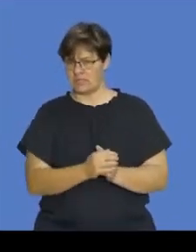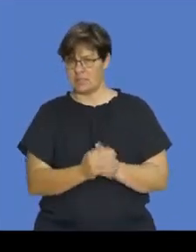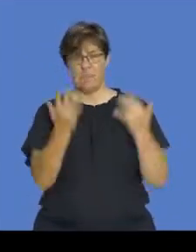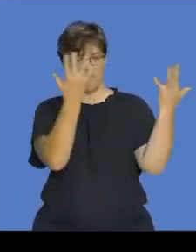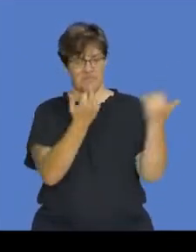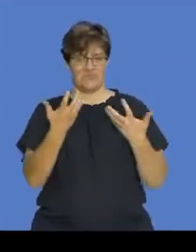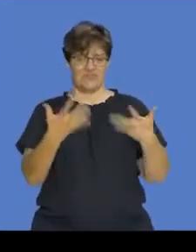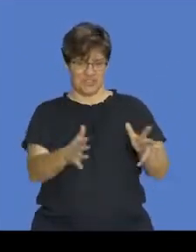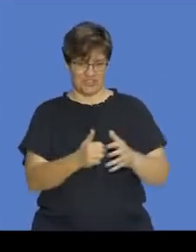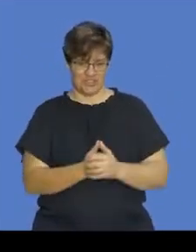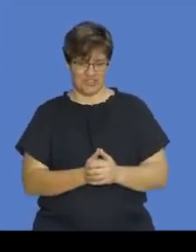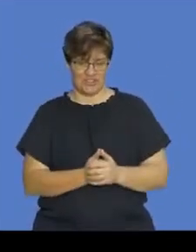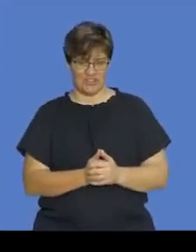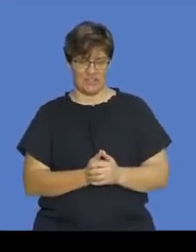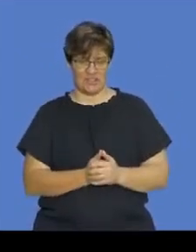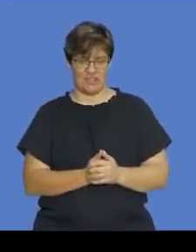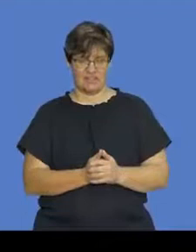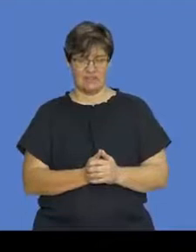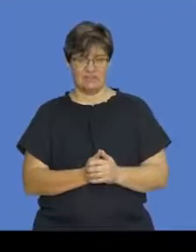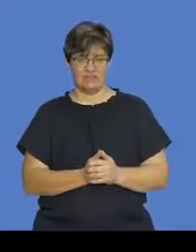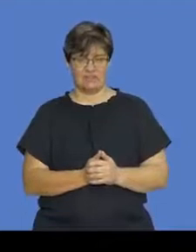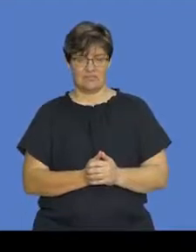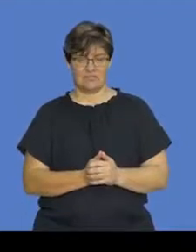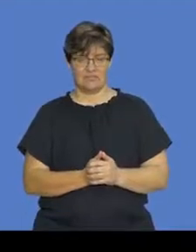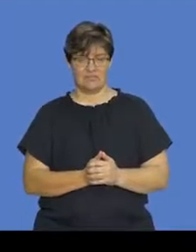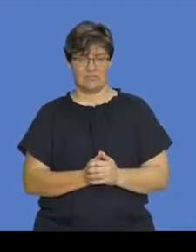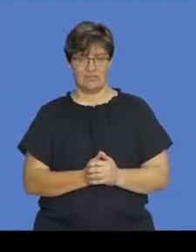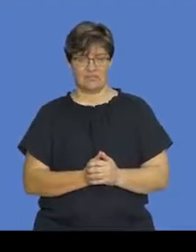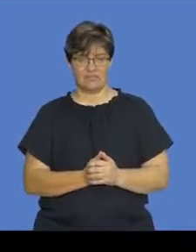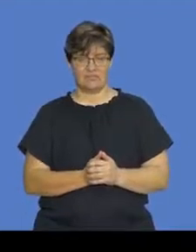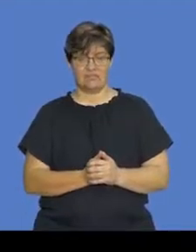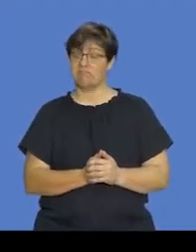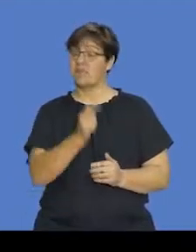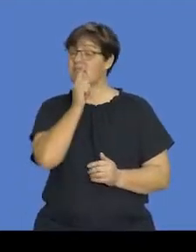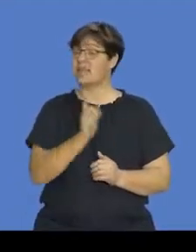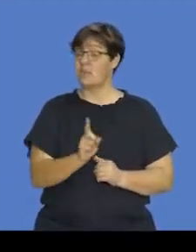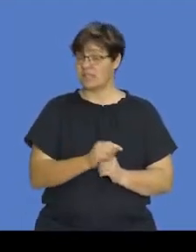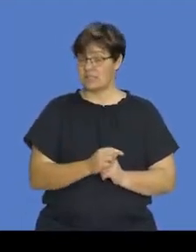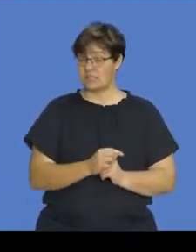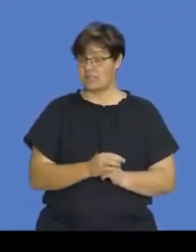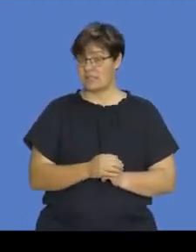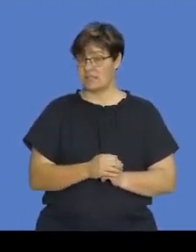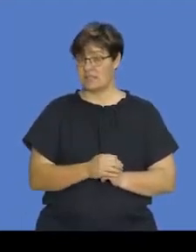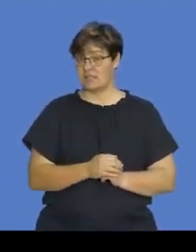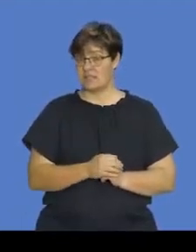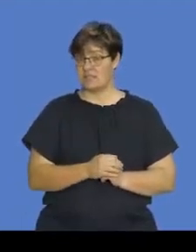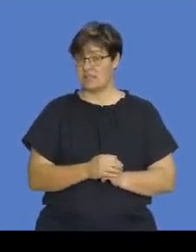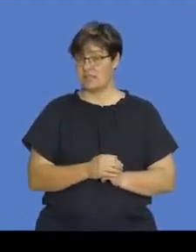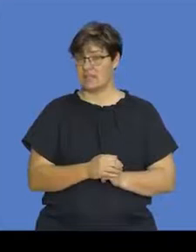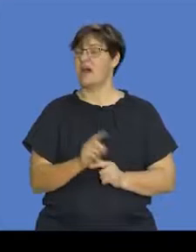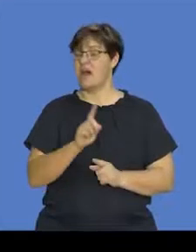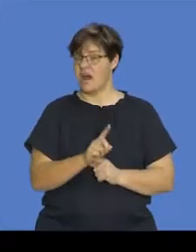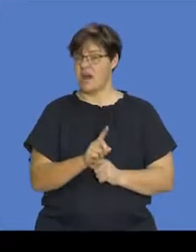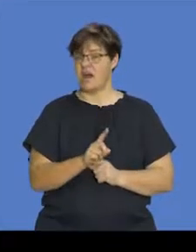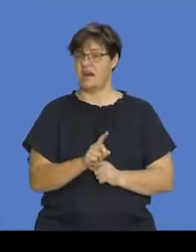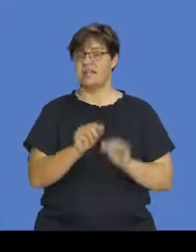already. Jumped ahead a little bit. We've said that that probability is going to be 6 out